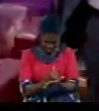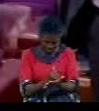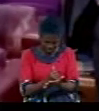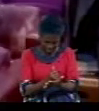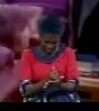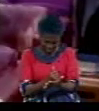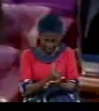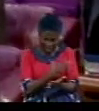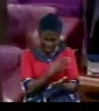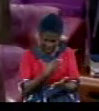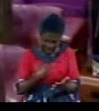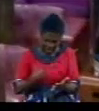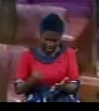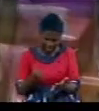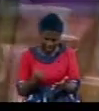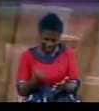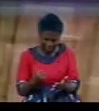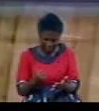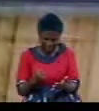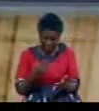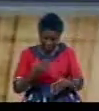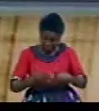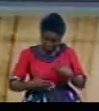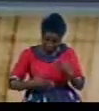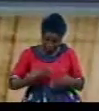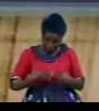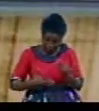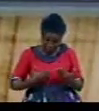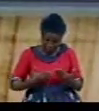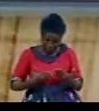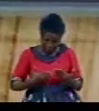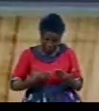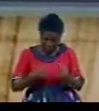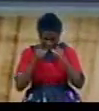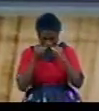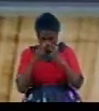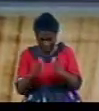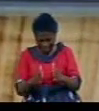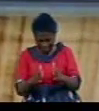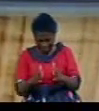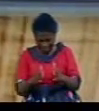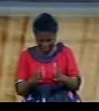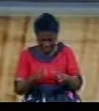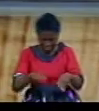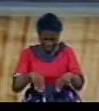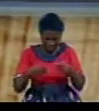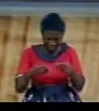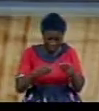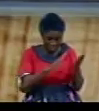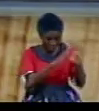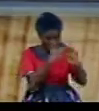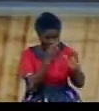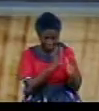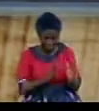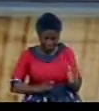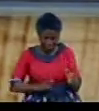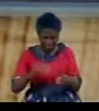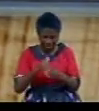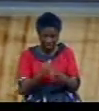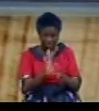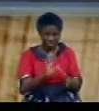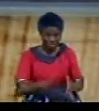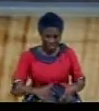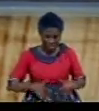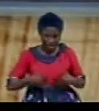I will enjoy the blessing the provision the presence of Christ in your life